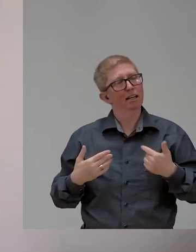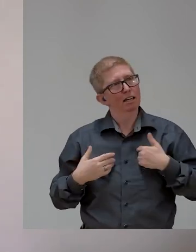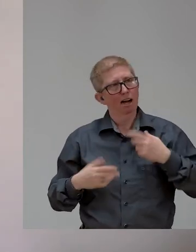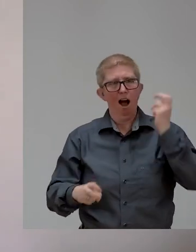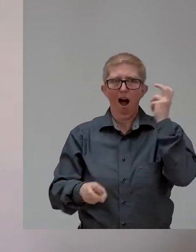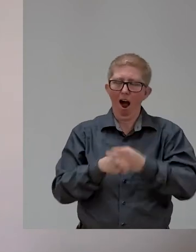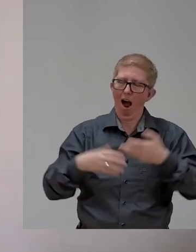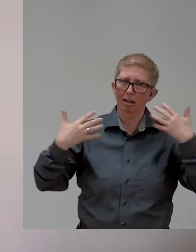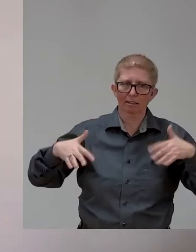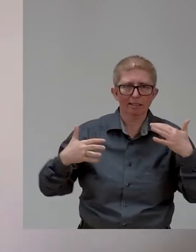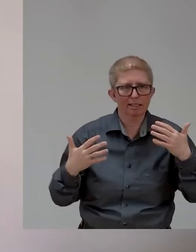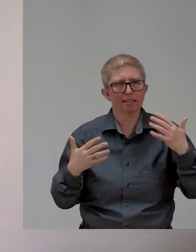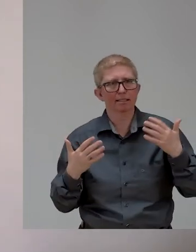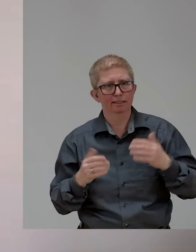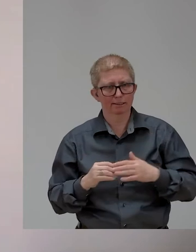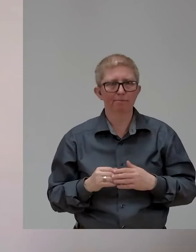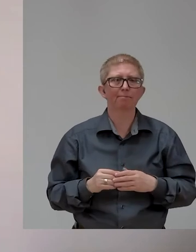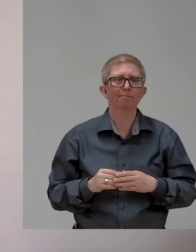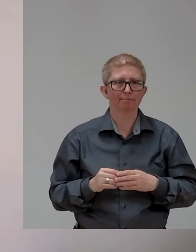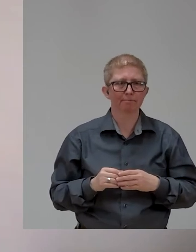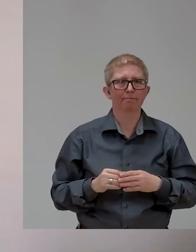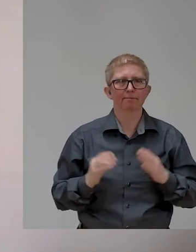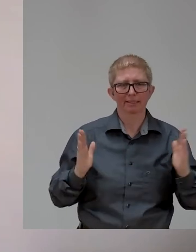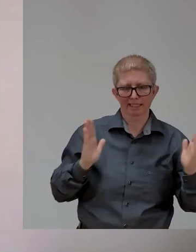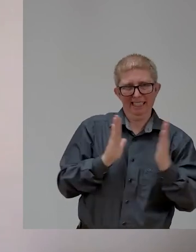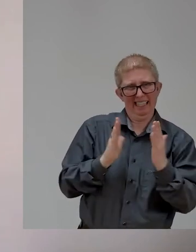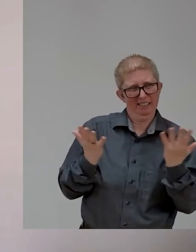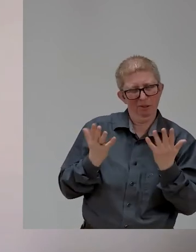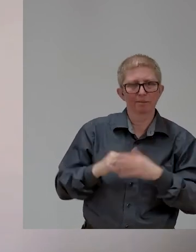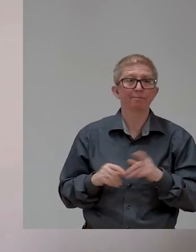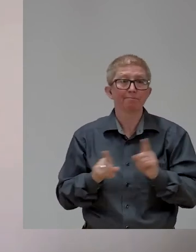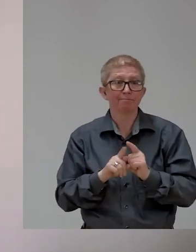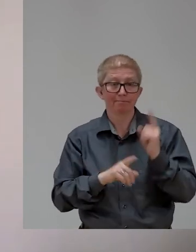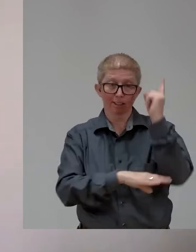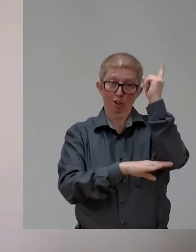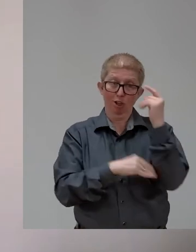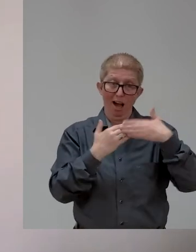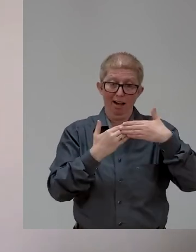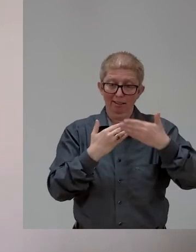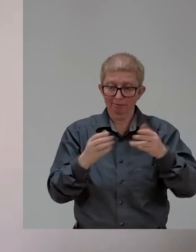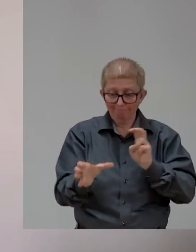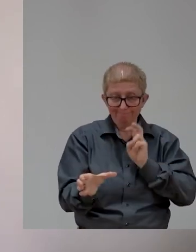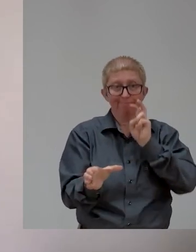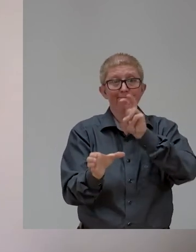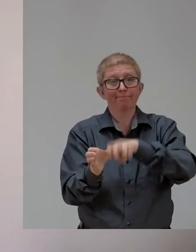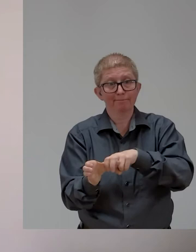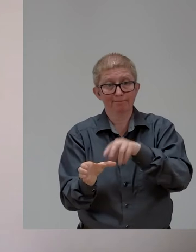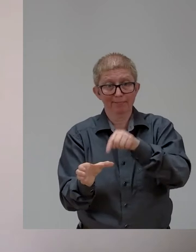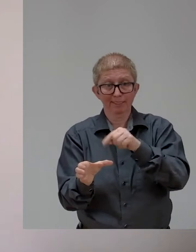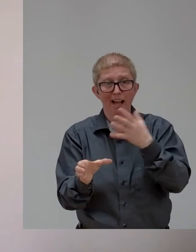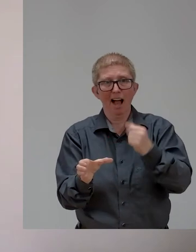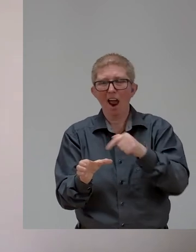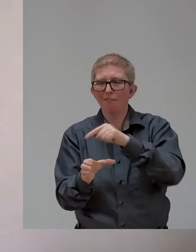us was really around being able to get on the ground to countries where we wanted to